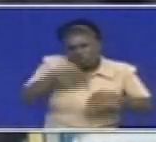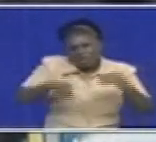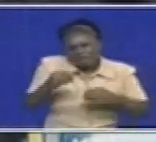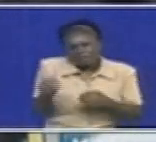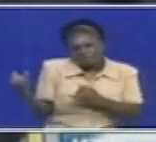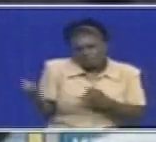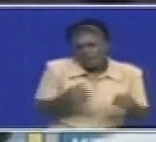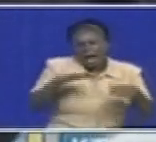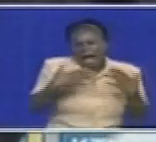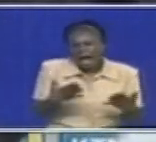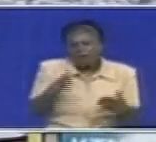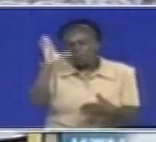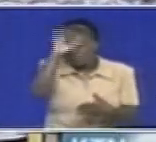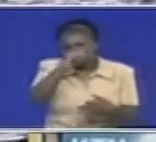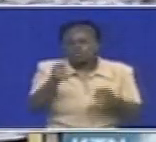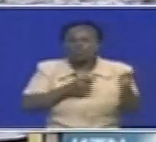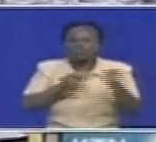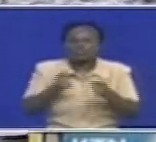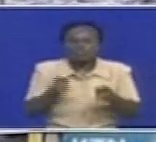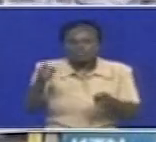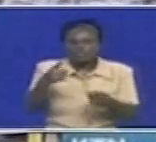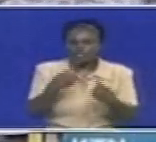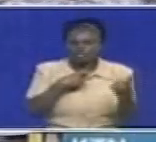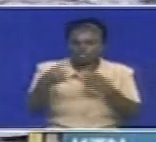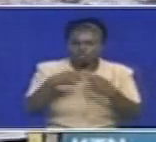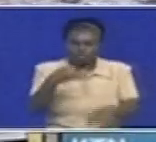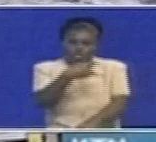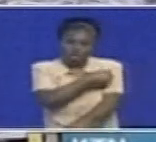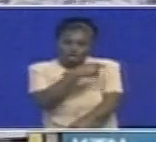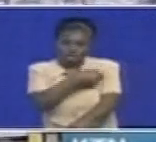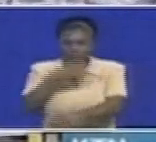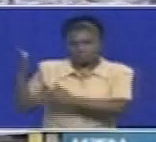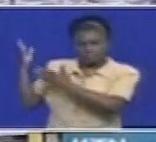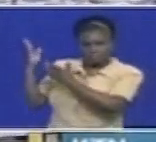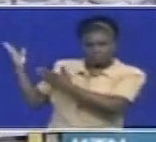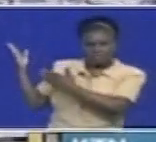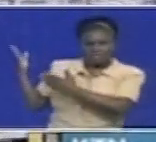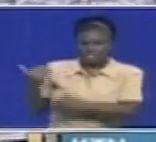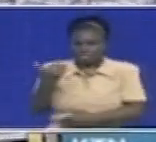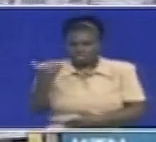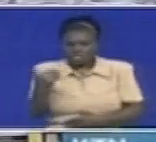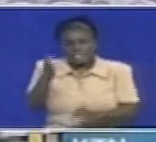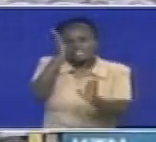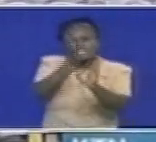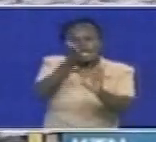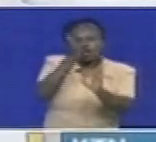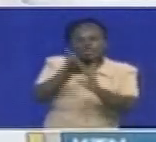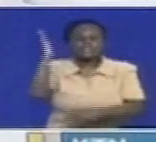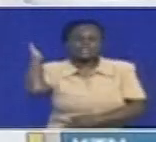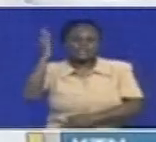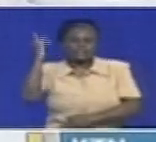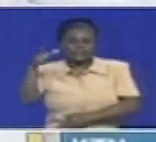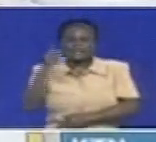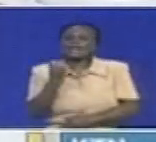lack of control by this juvenile, we talked to Dr. Philomena Dambuki, a children's psychology lecturer at the